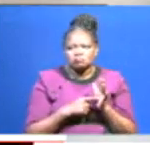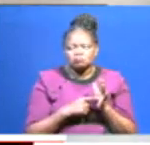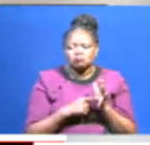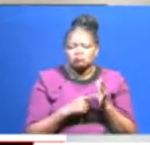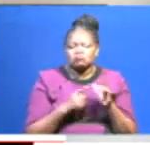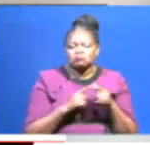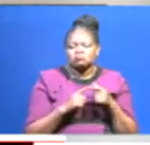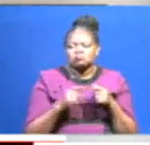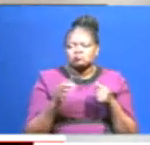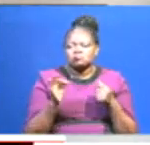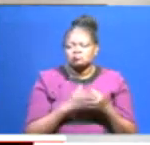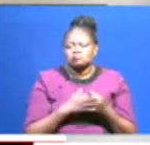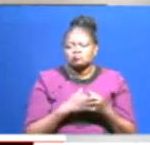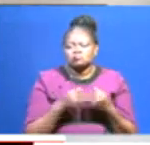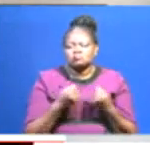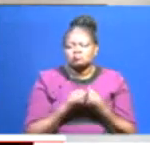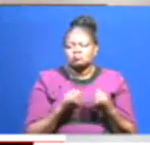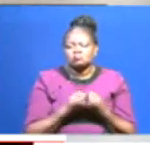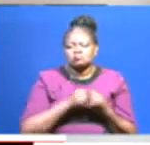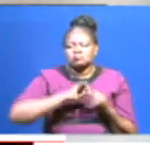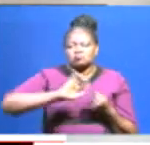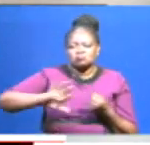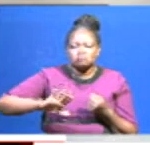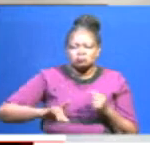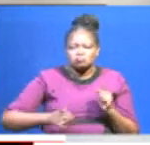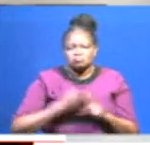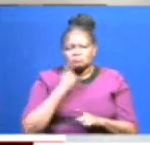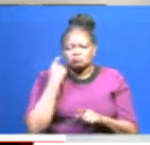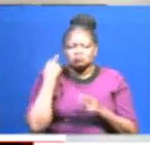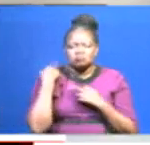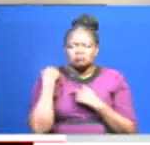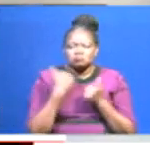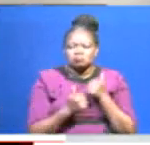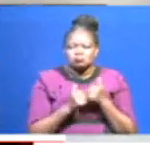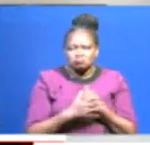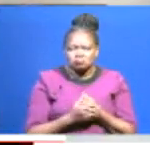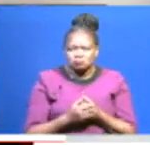8 matches left to play. His first task in